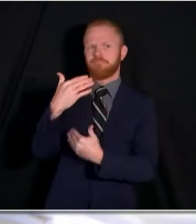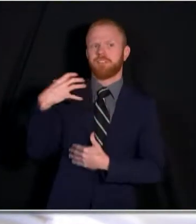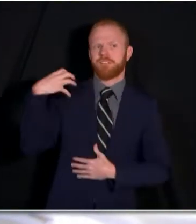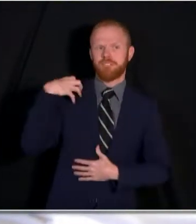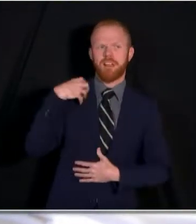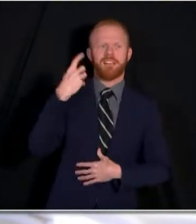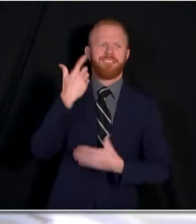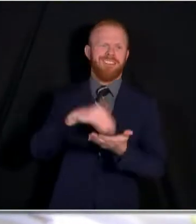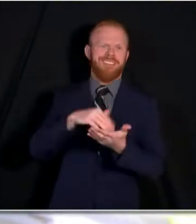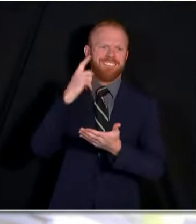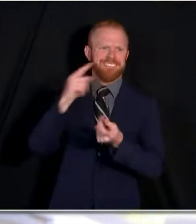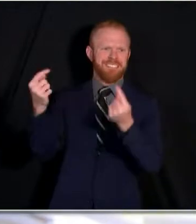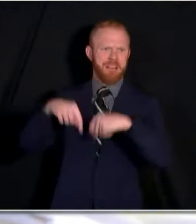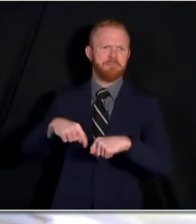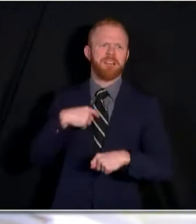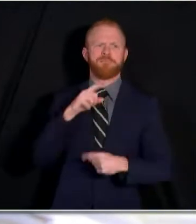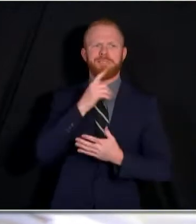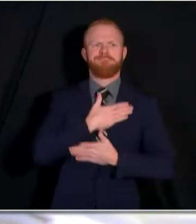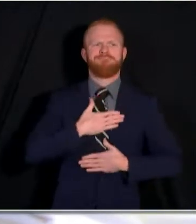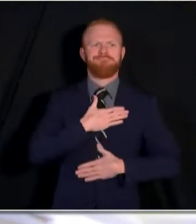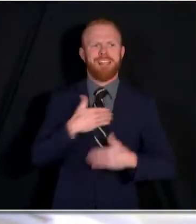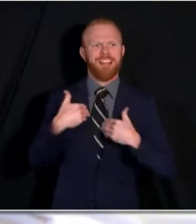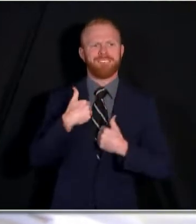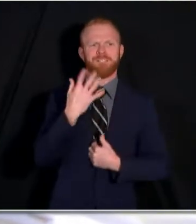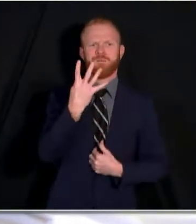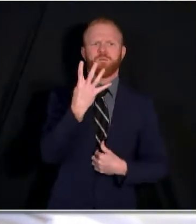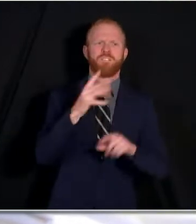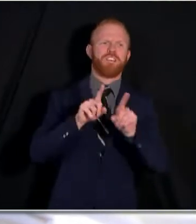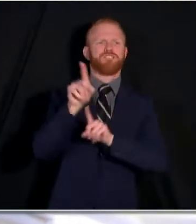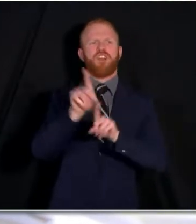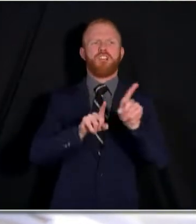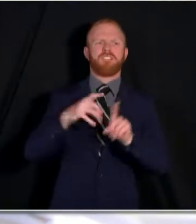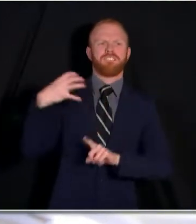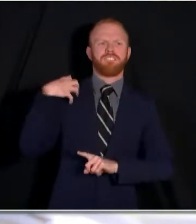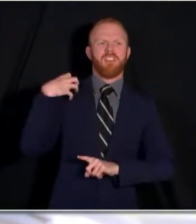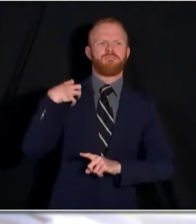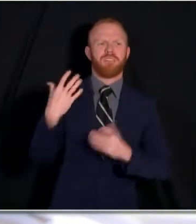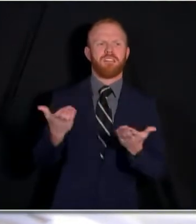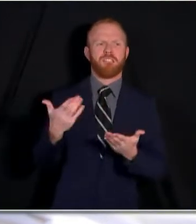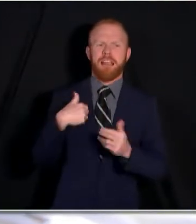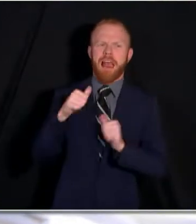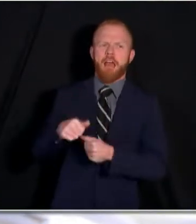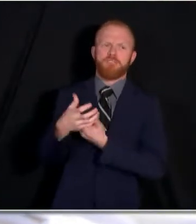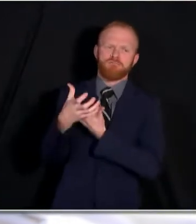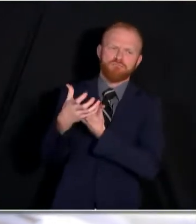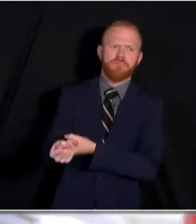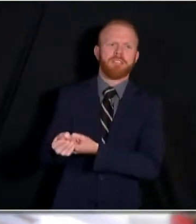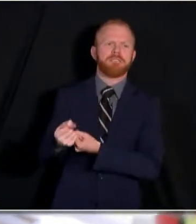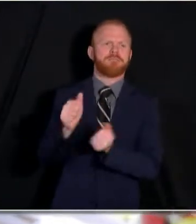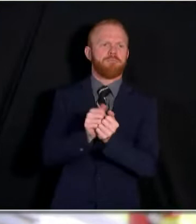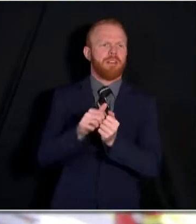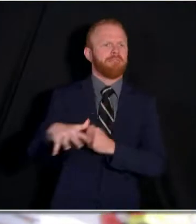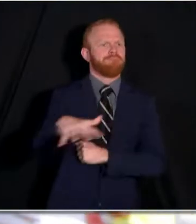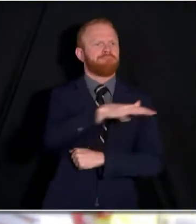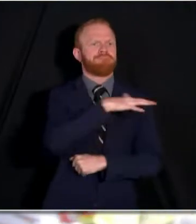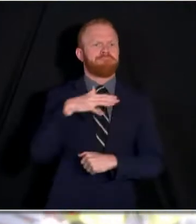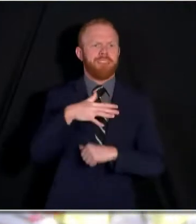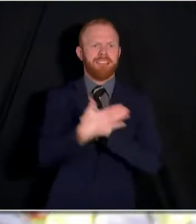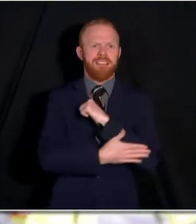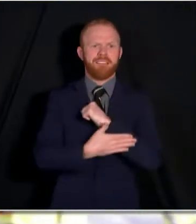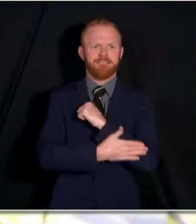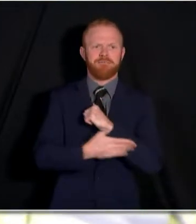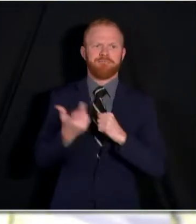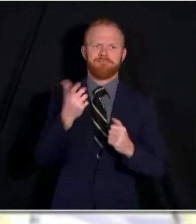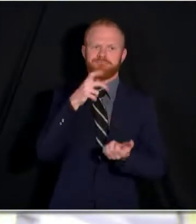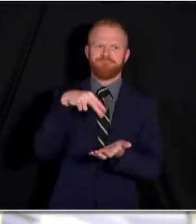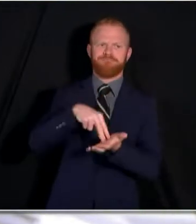lot to have a 4-star here, to have somebody who has been entrusted not only with Northern Command, but who has stood up and representing the men and women